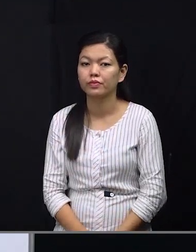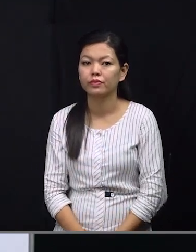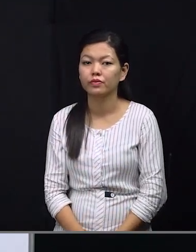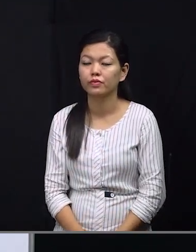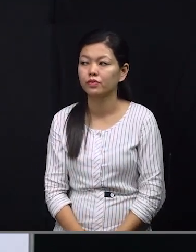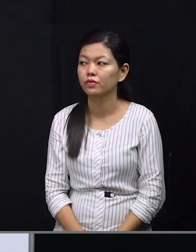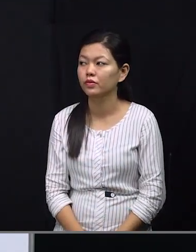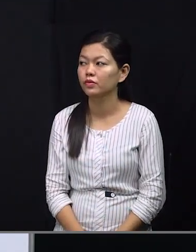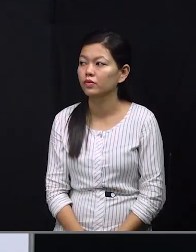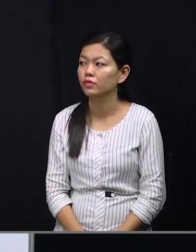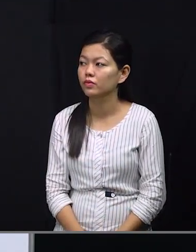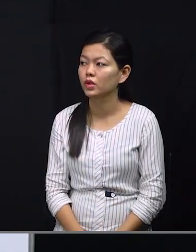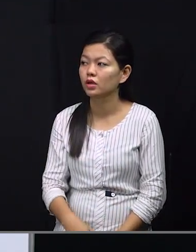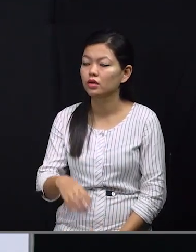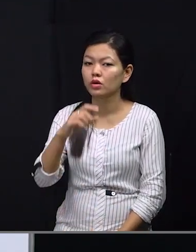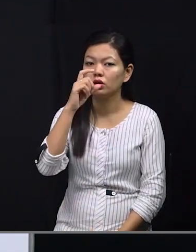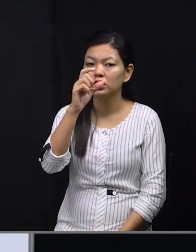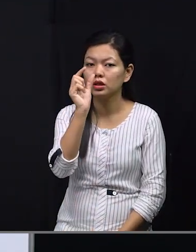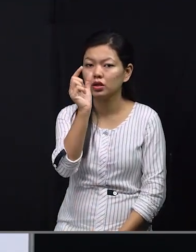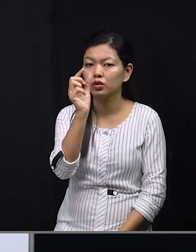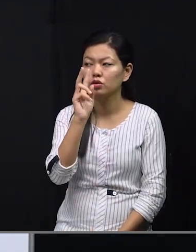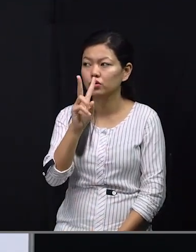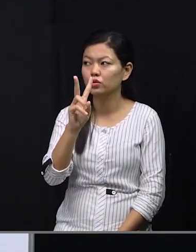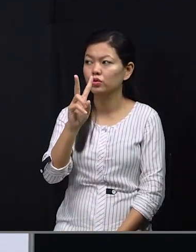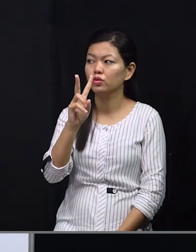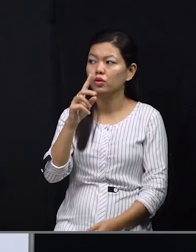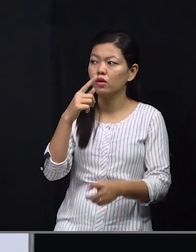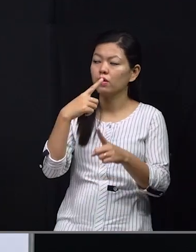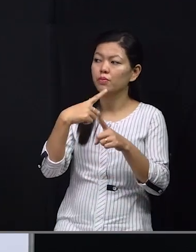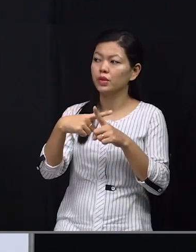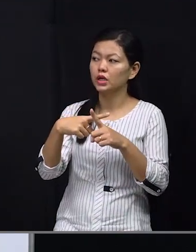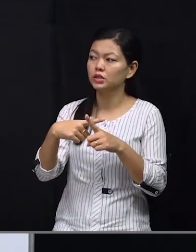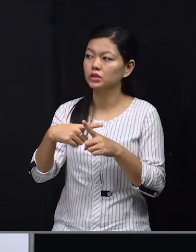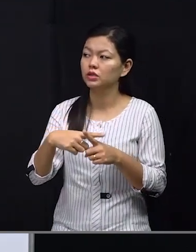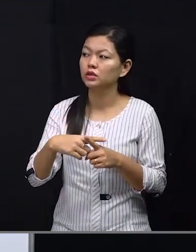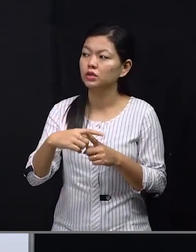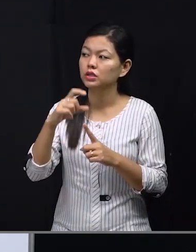So if we use cuprous chloride here, the product form will be chloropenzene,